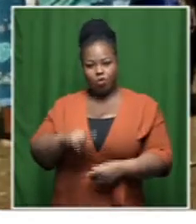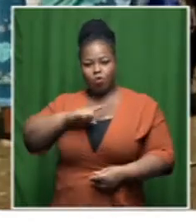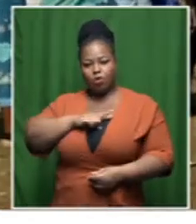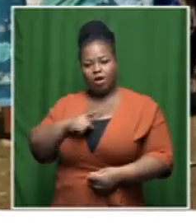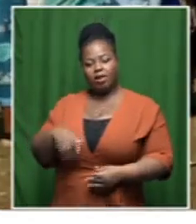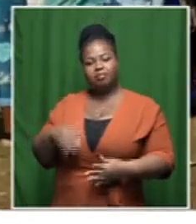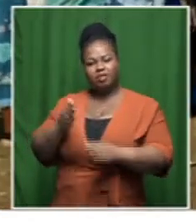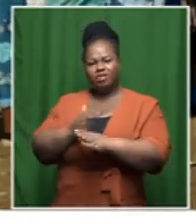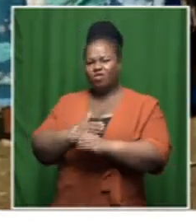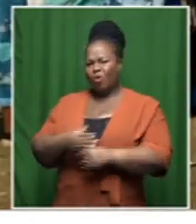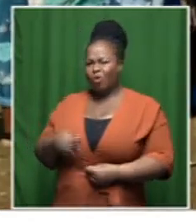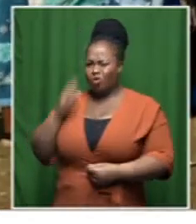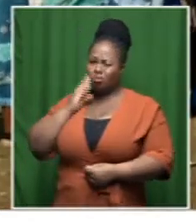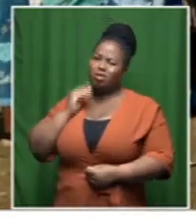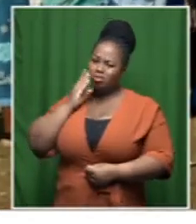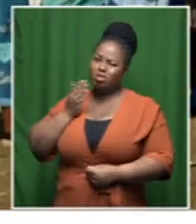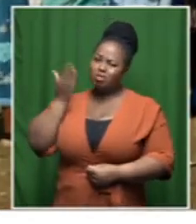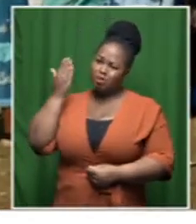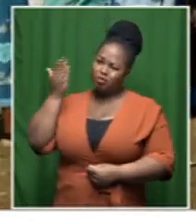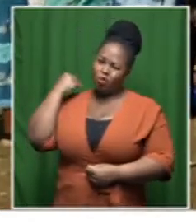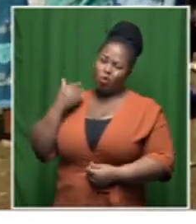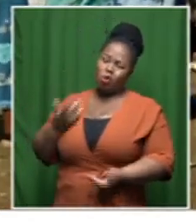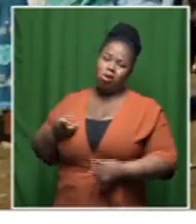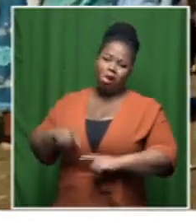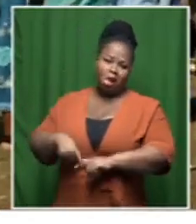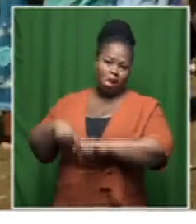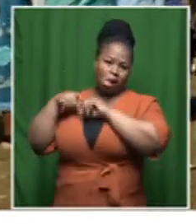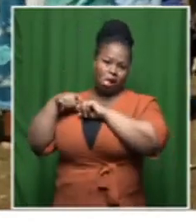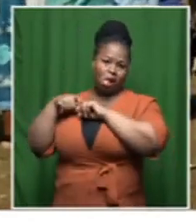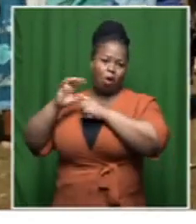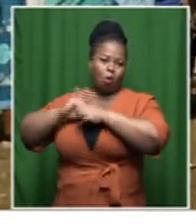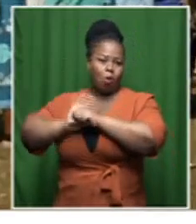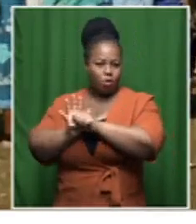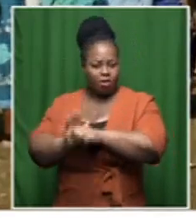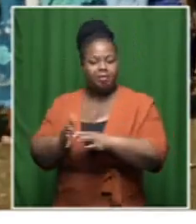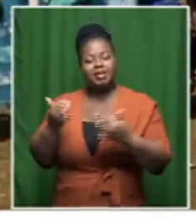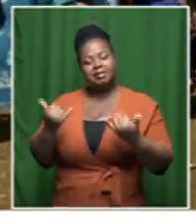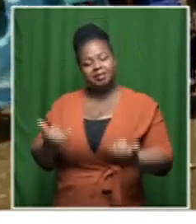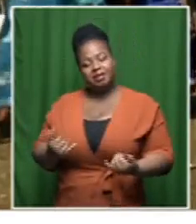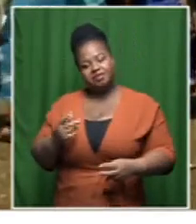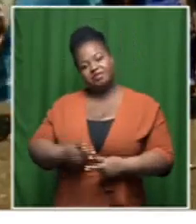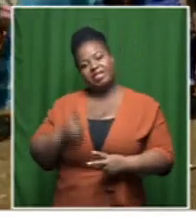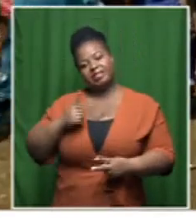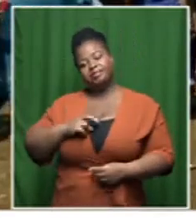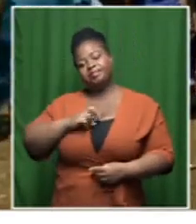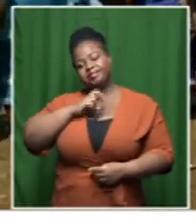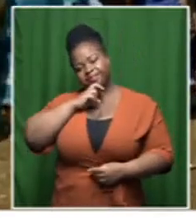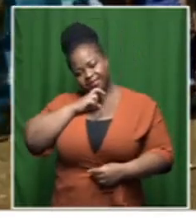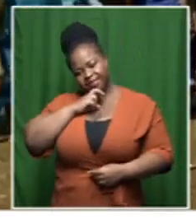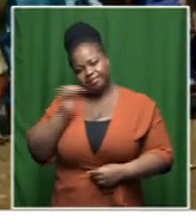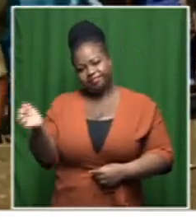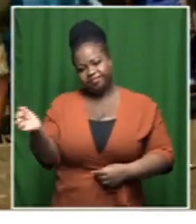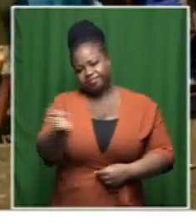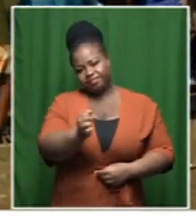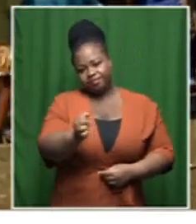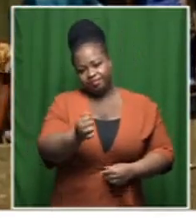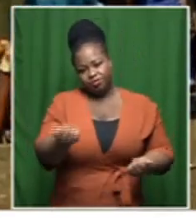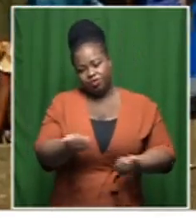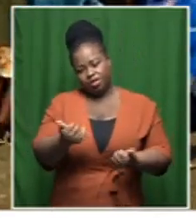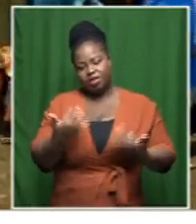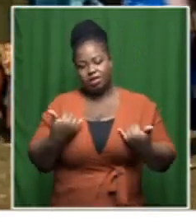the disturbances we experienced due to the COVID-19 pandemic. The king, now having taken the throne, is also hosting